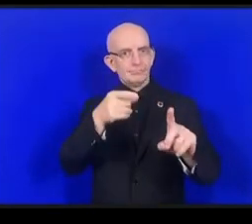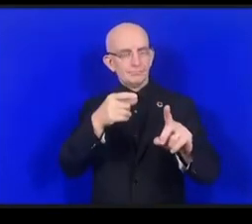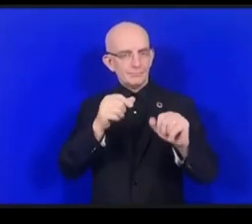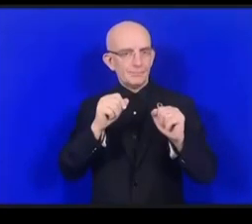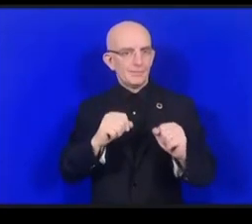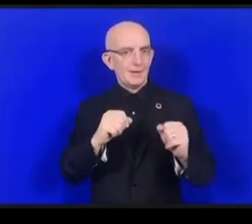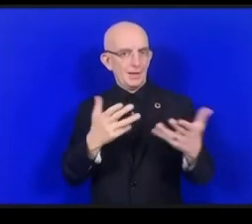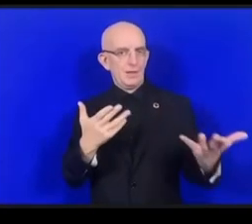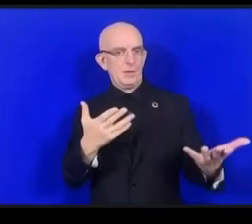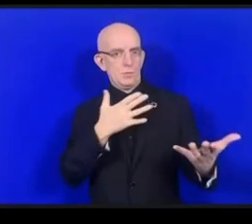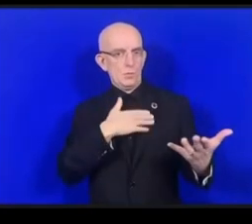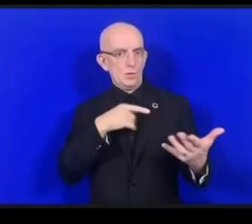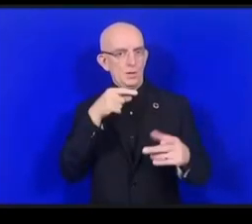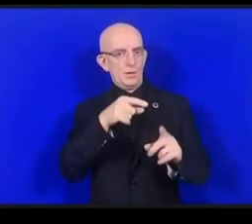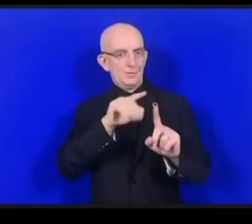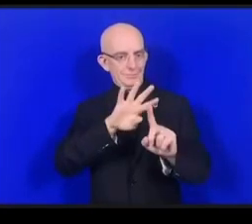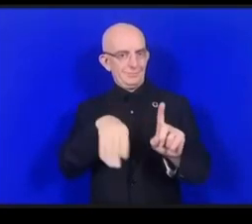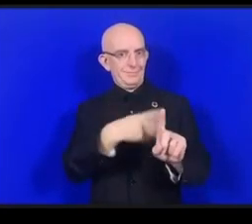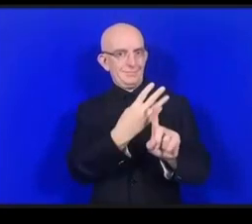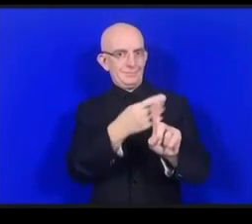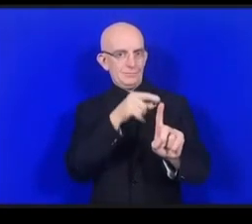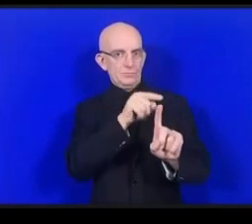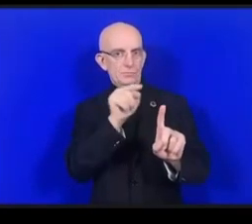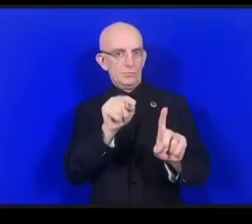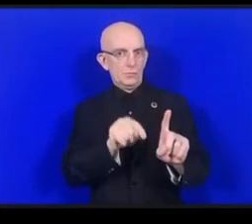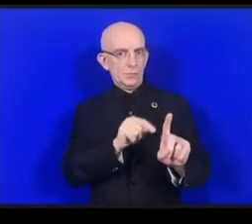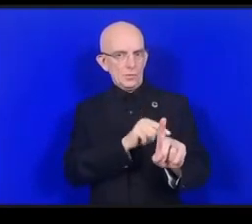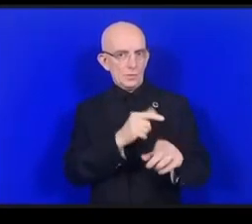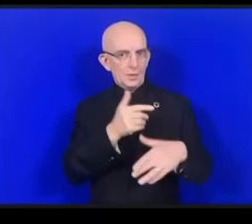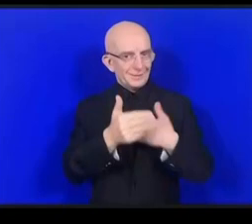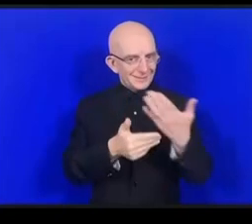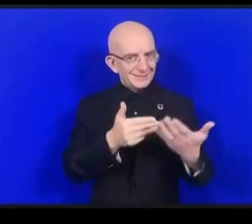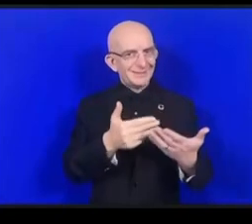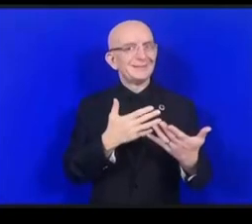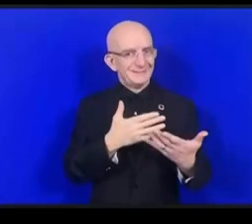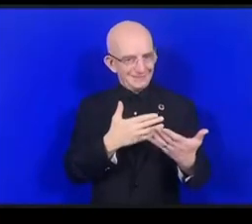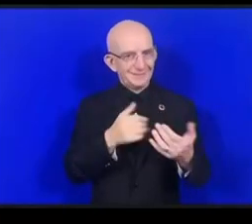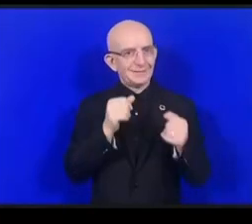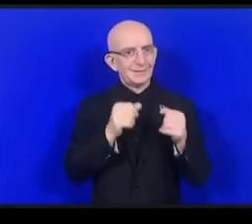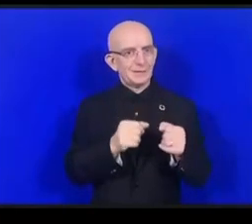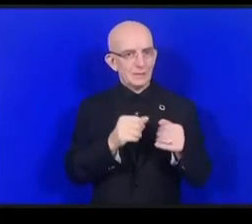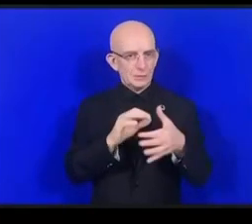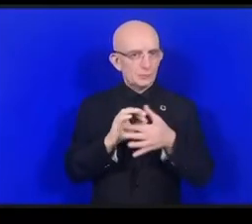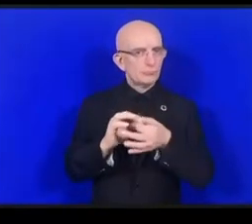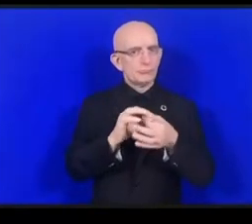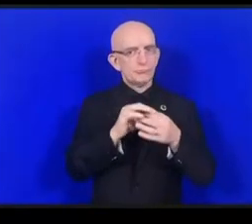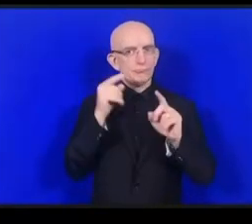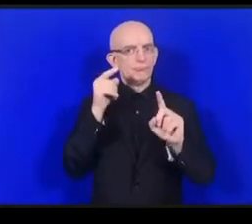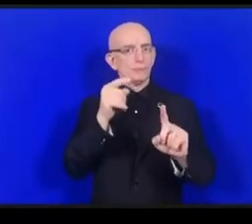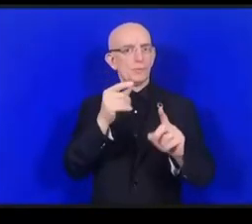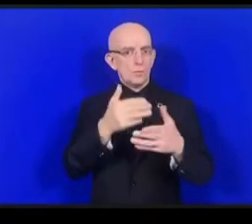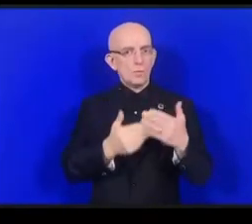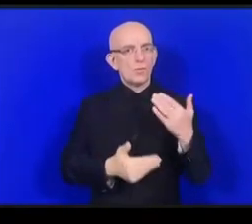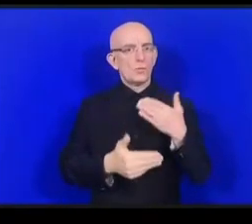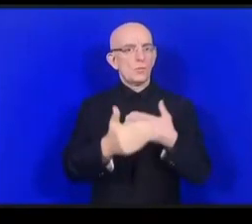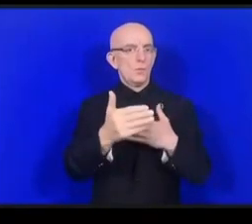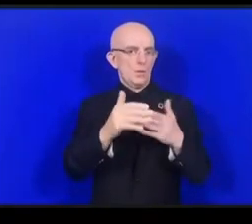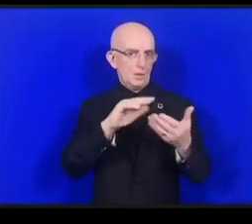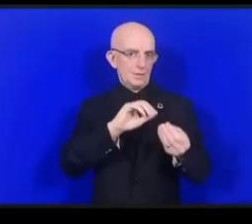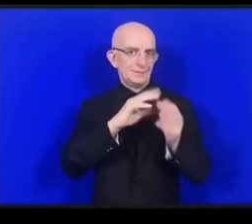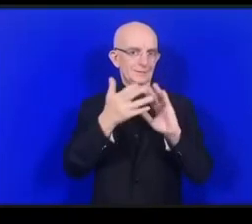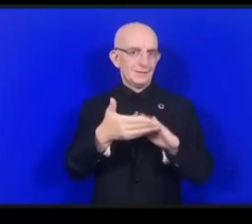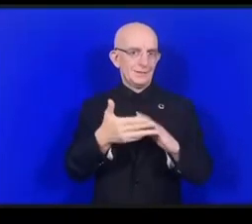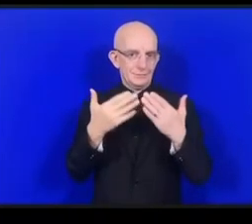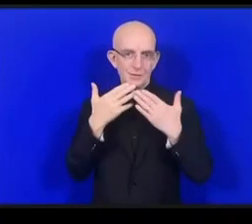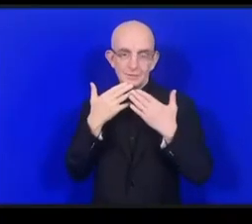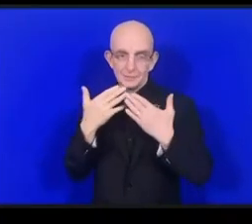into the common goal like one world, one internet. Thank you very much. Thank you so much, Fio, for making the voice